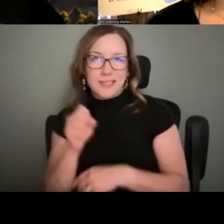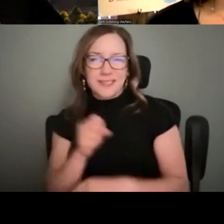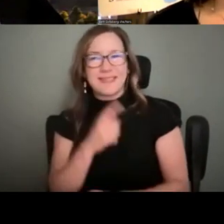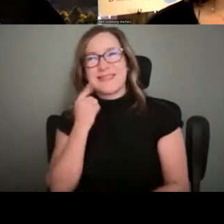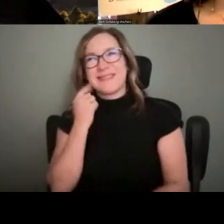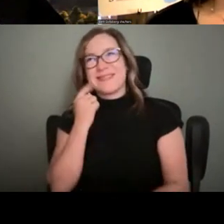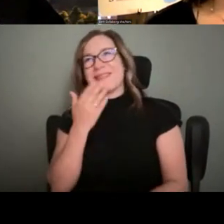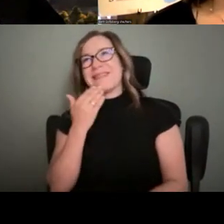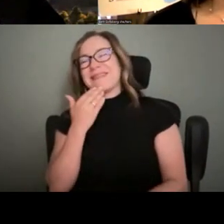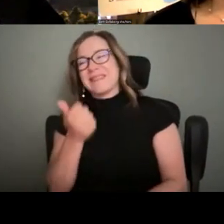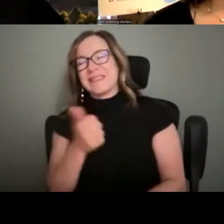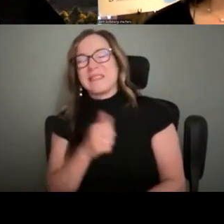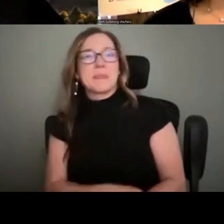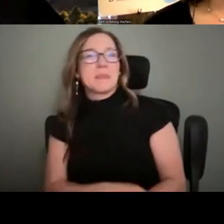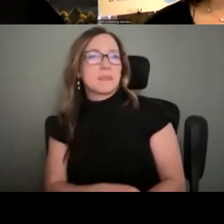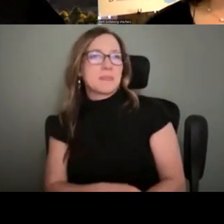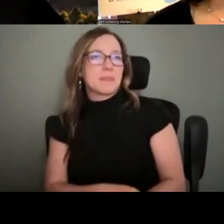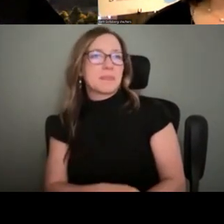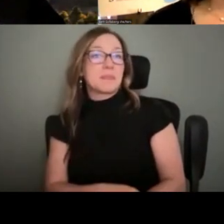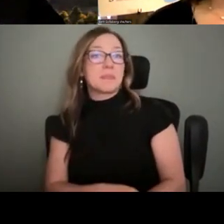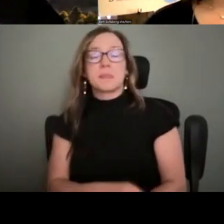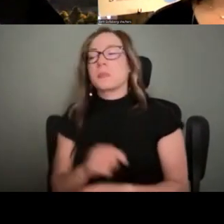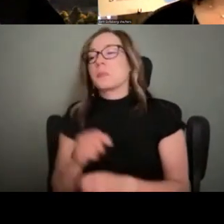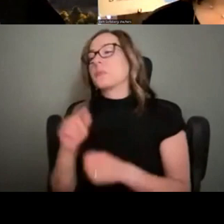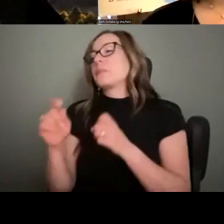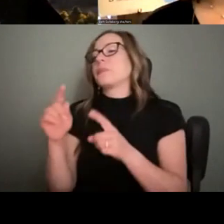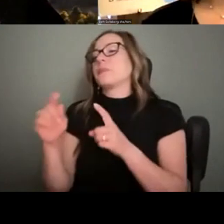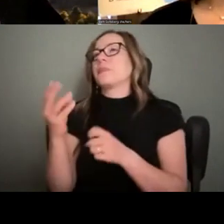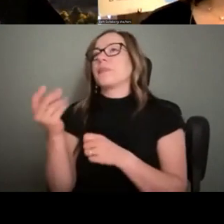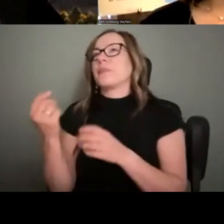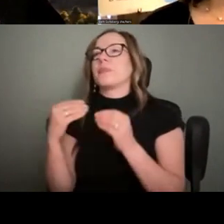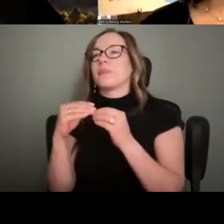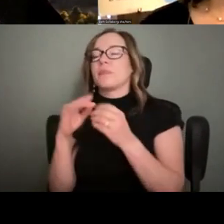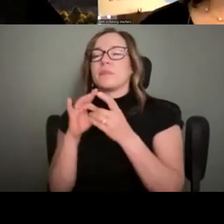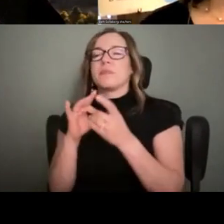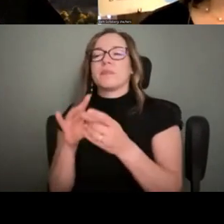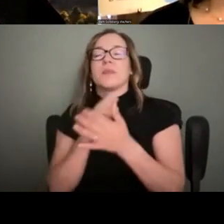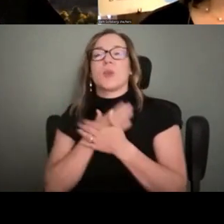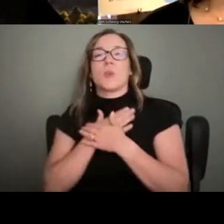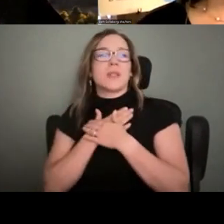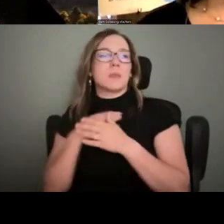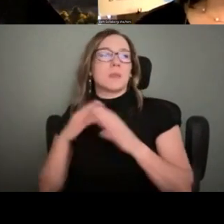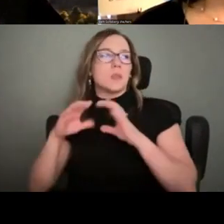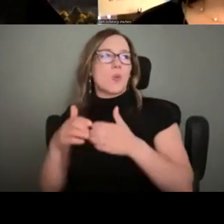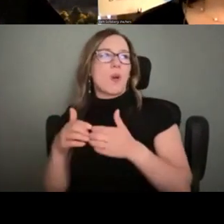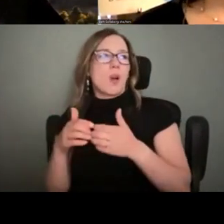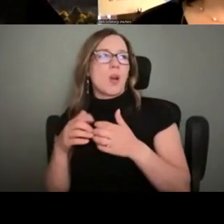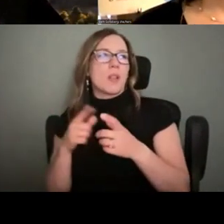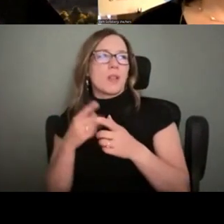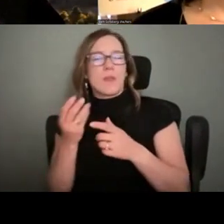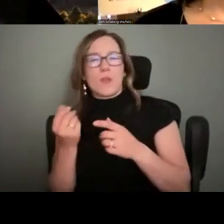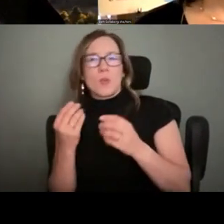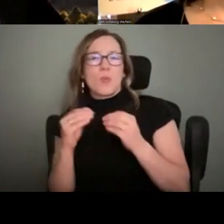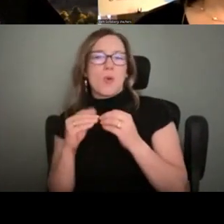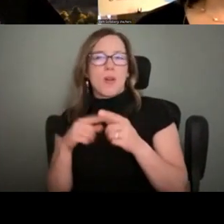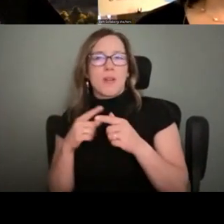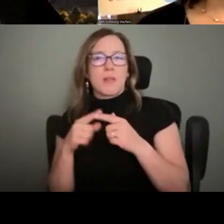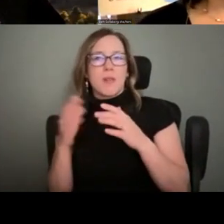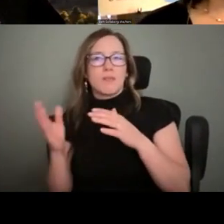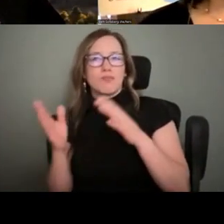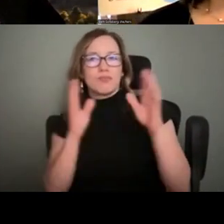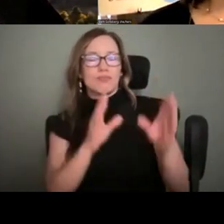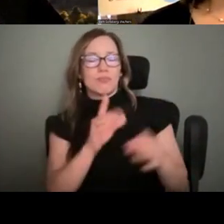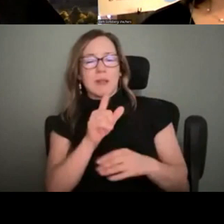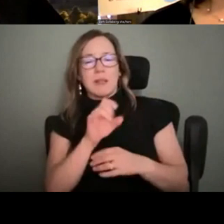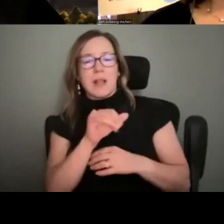Thank you for that. And I just am going to ask a few more questions related to Respite Squad, because there are just a couple more, and then I'll move to a question for Leslie.